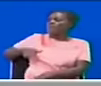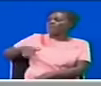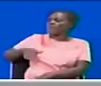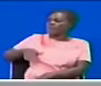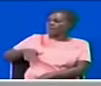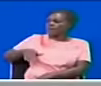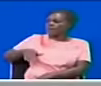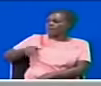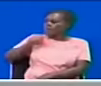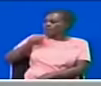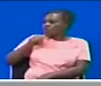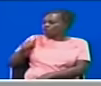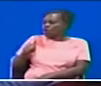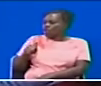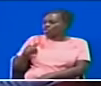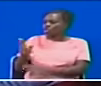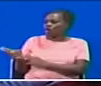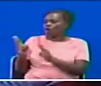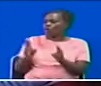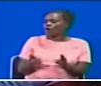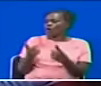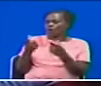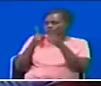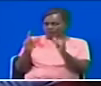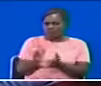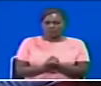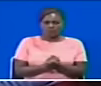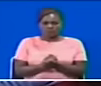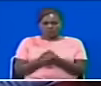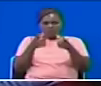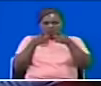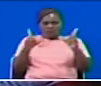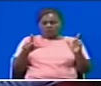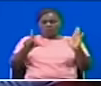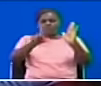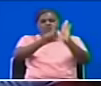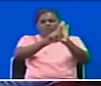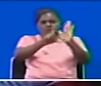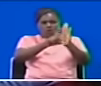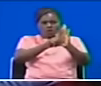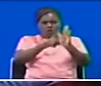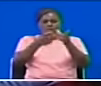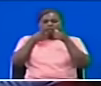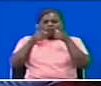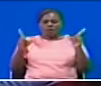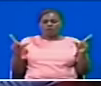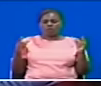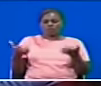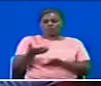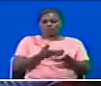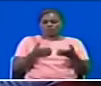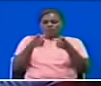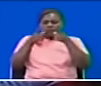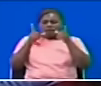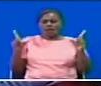sort of appeal to the hearts and minds of the voters? They're speaking the language of the law. They're speaking the language of economics. They're